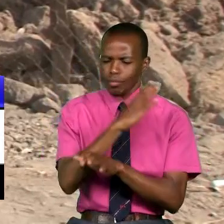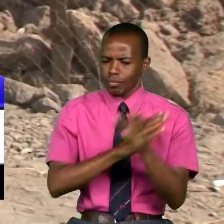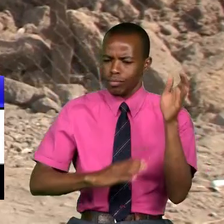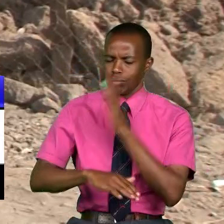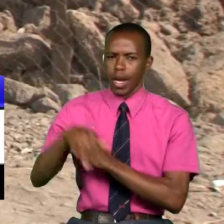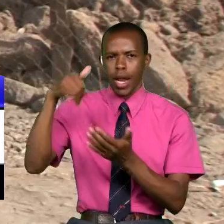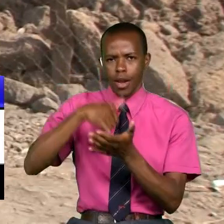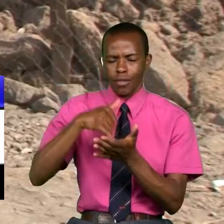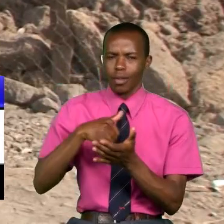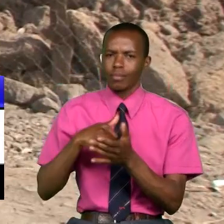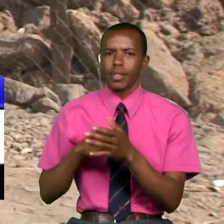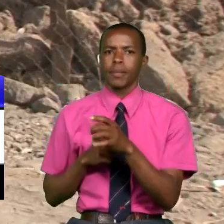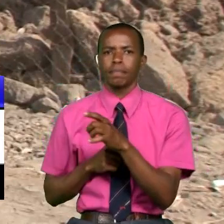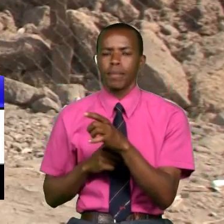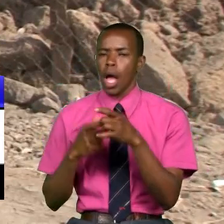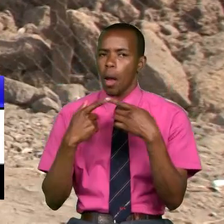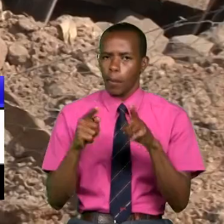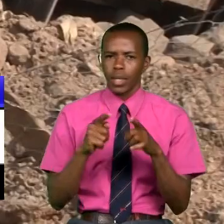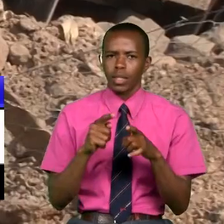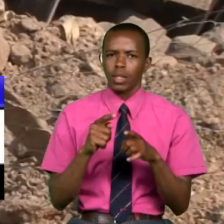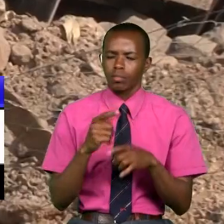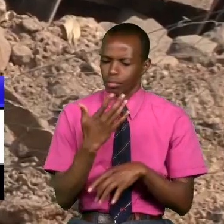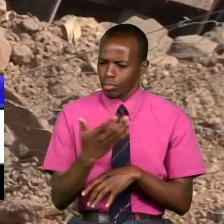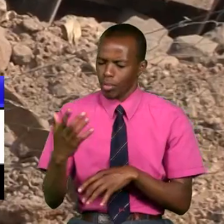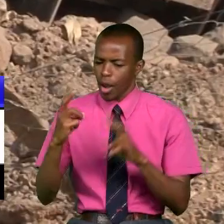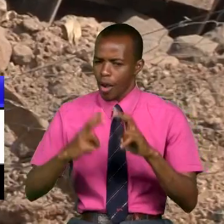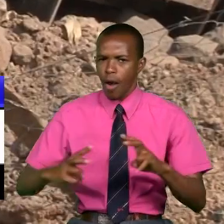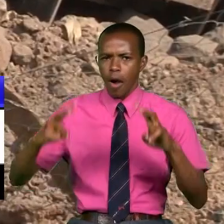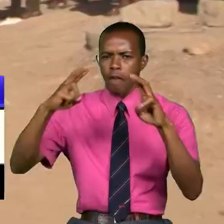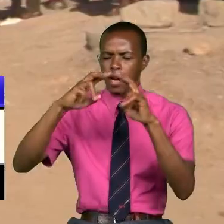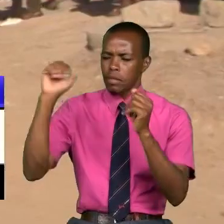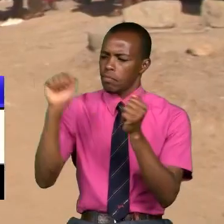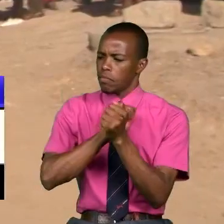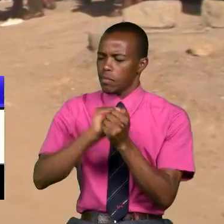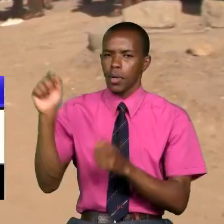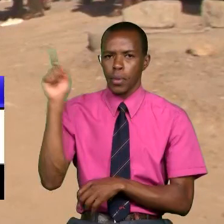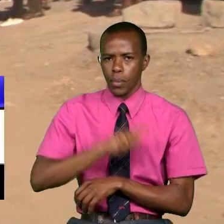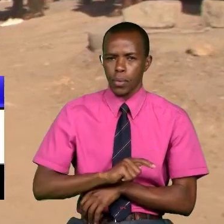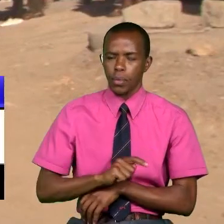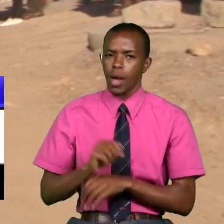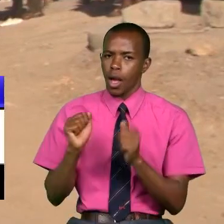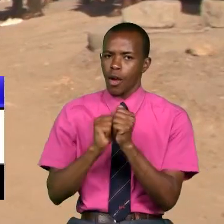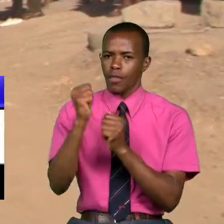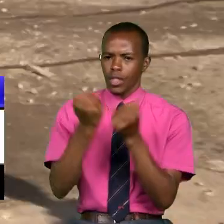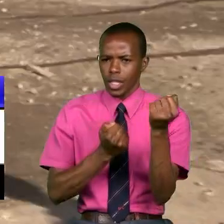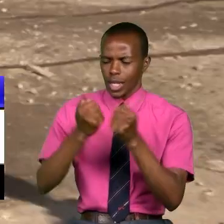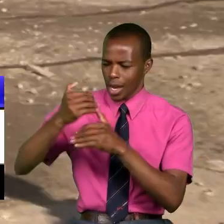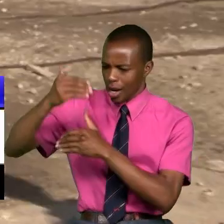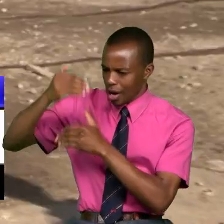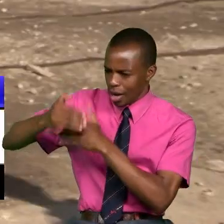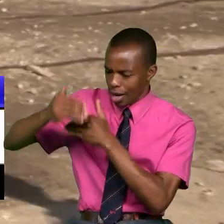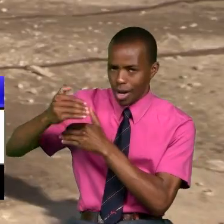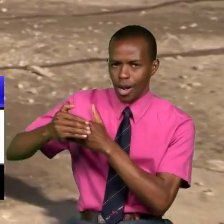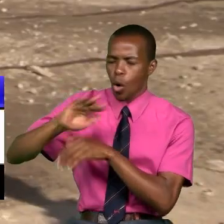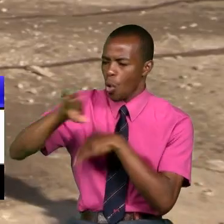who sustained slight injuries, but the property of the unknown value has been destroyed. About 15 vehicles in the neighboring